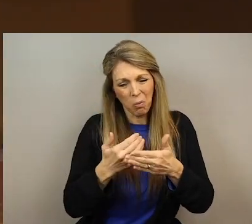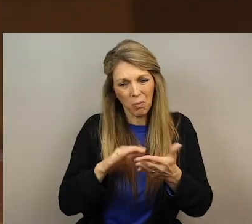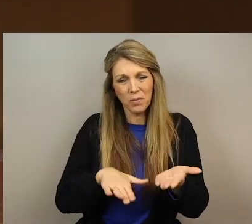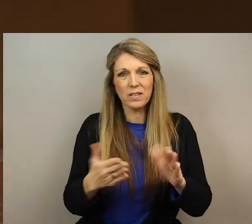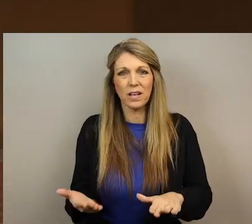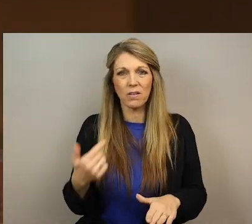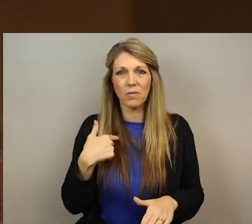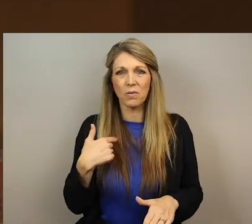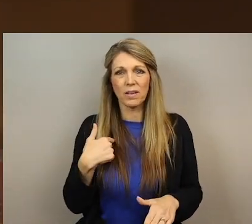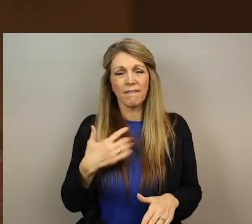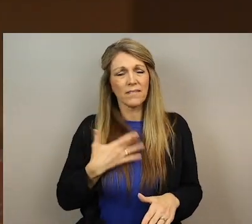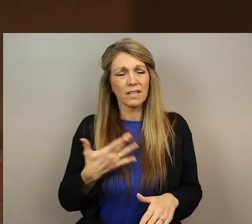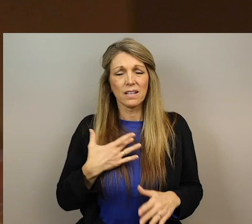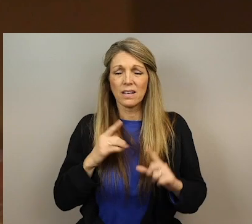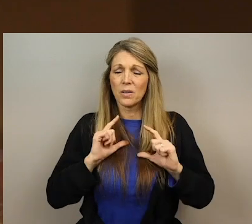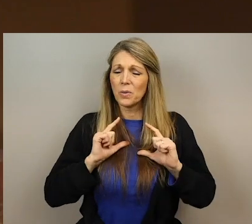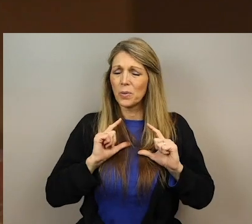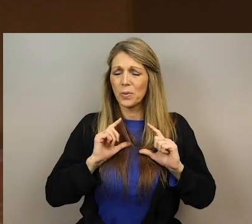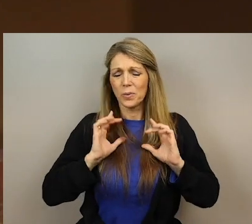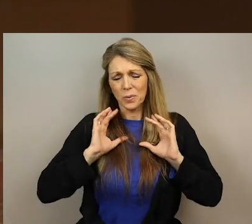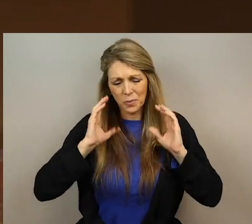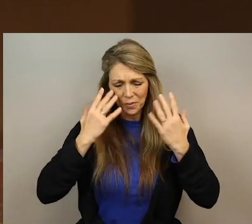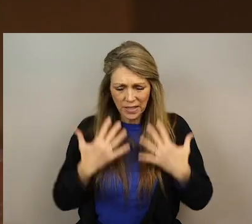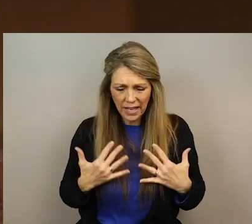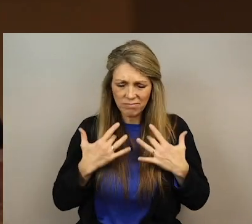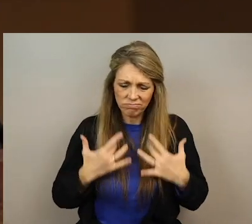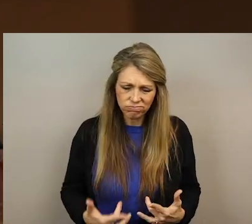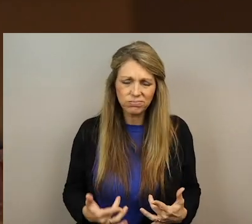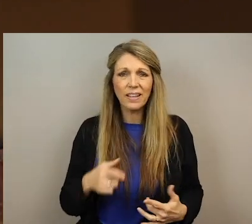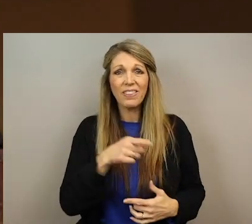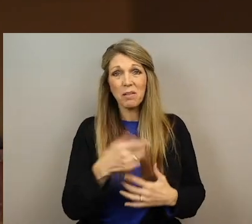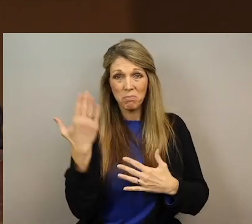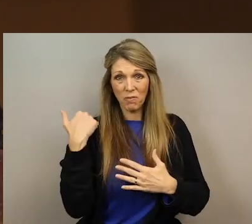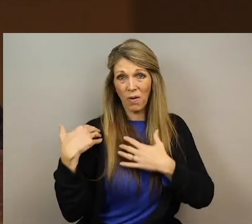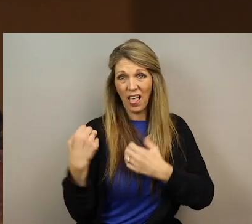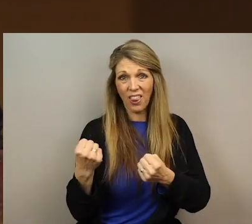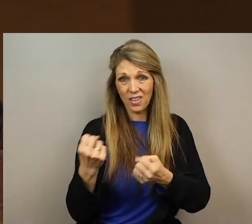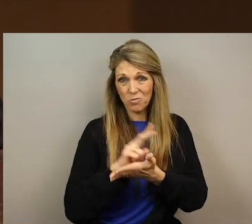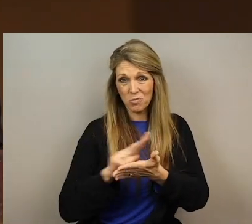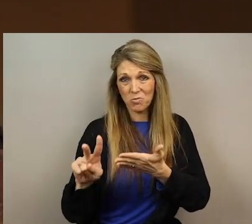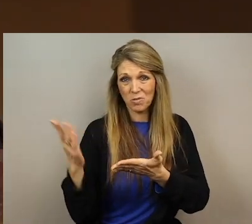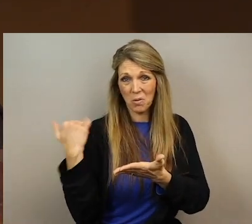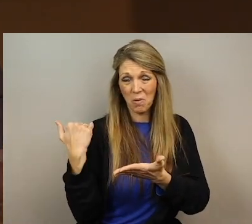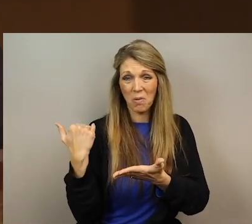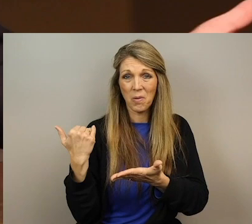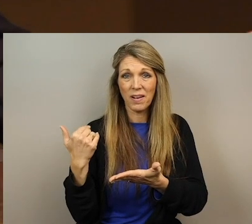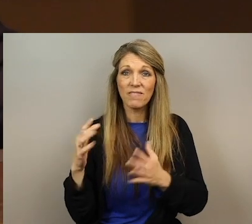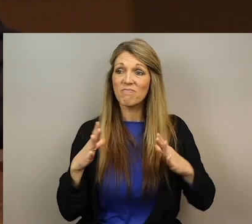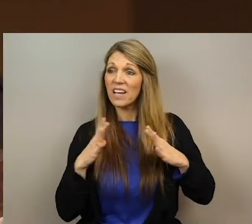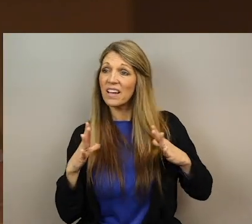death. It's so disheartening. It's so sad. Many of these people were healthy 2 weeks ago. Many of these people